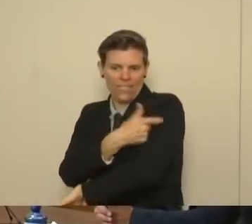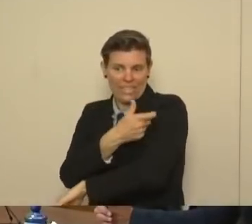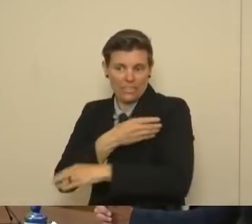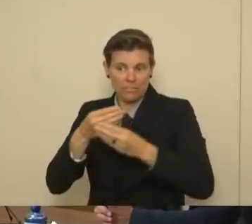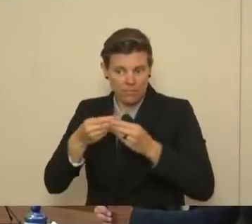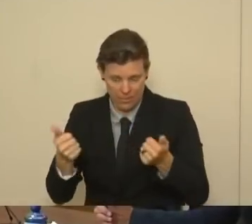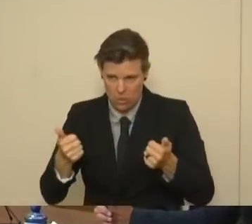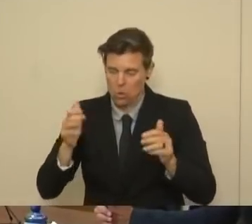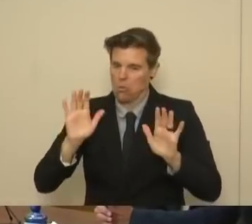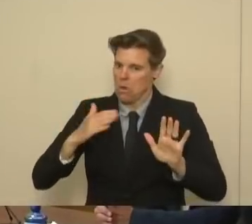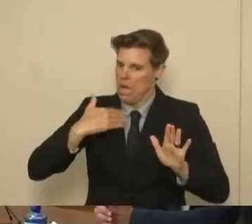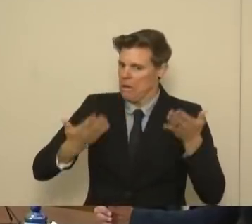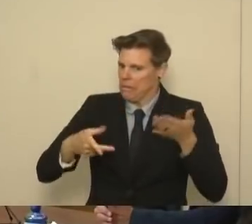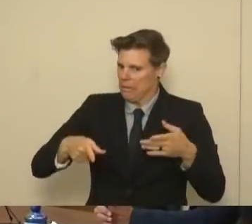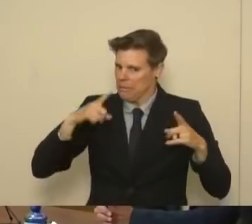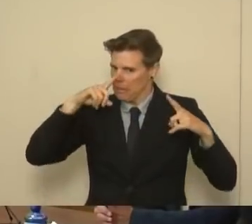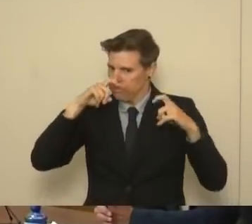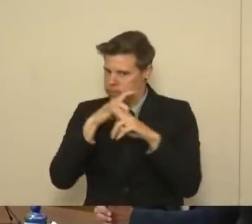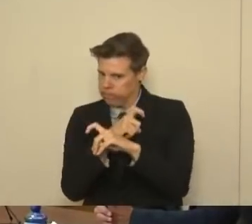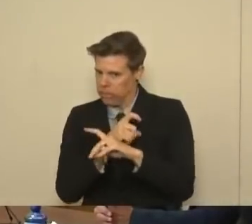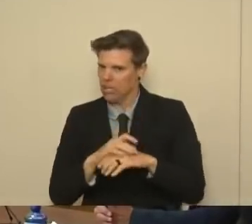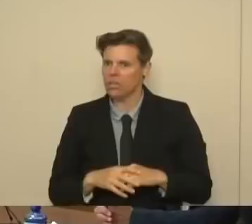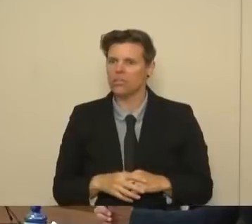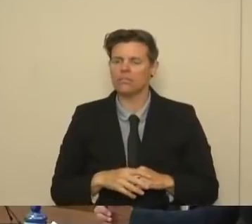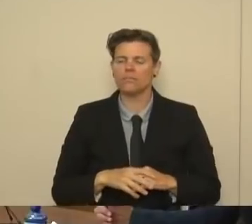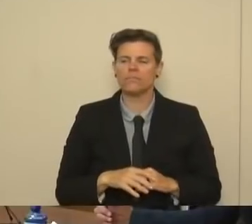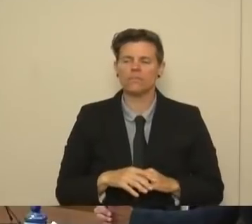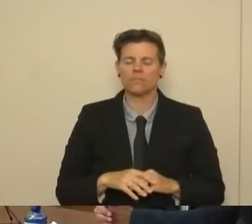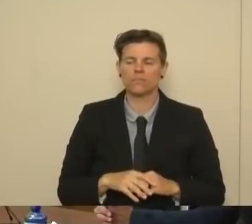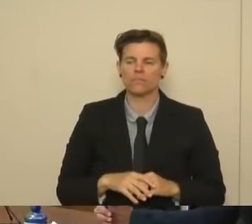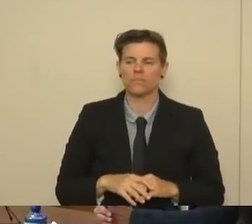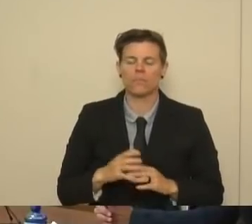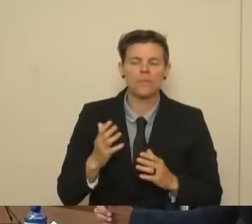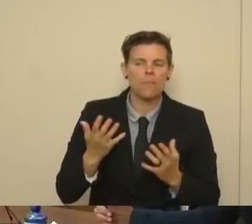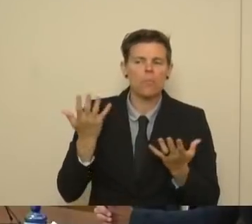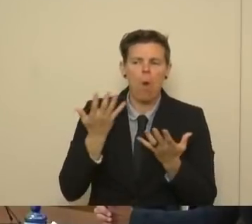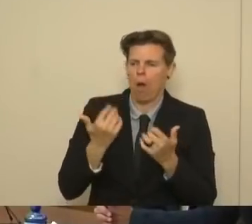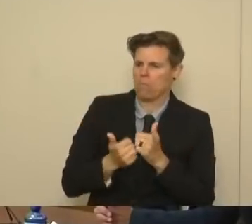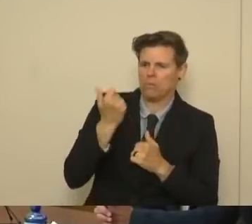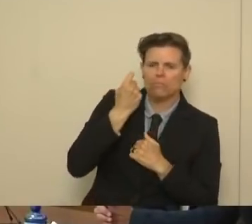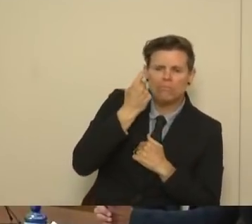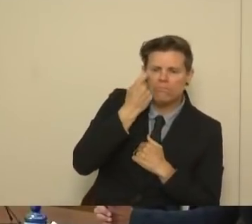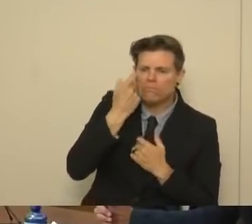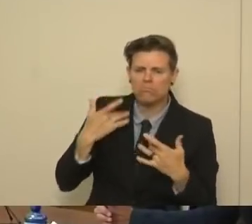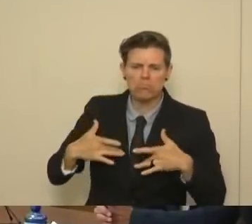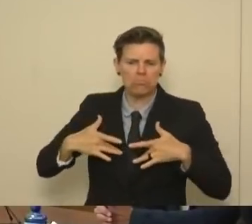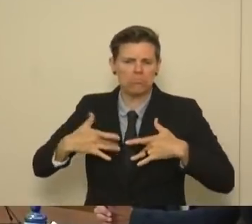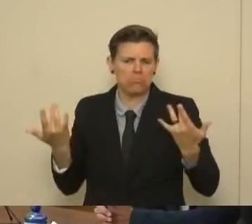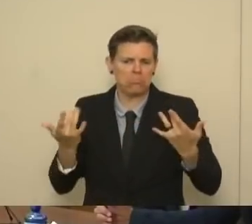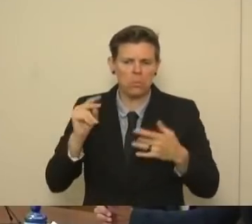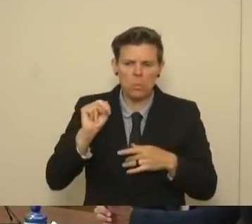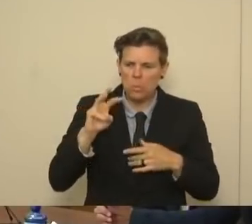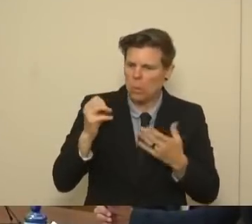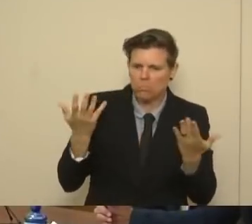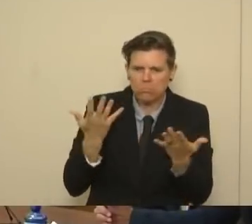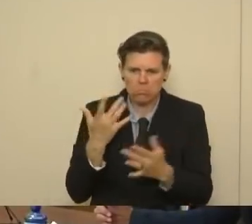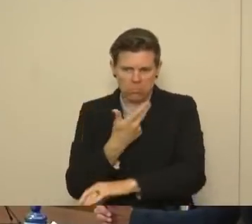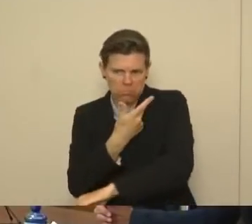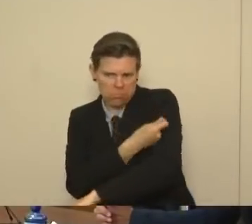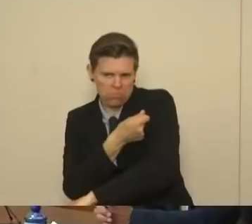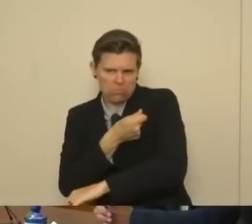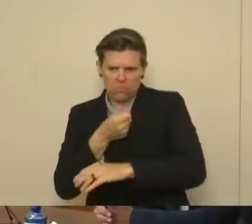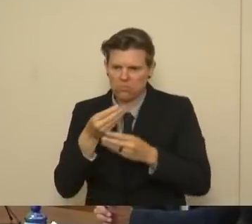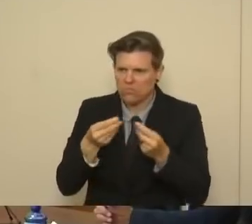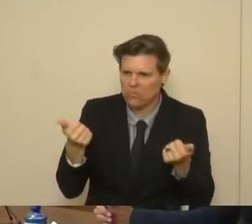all, what is the latest you're hearing about how soon one could come widely available? And